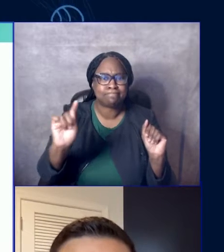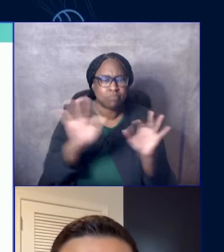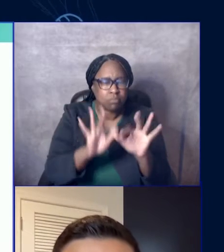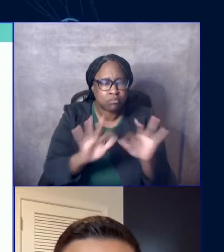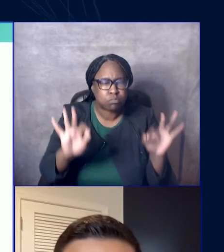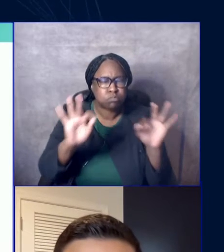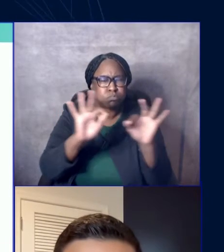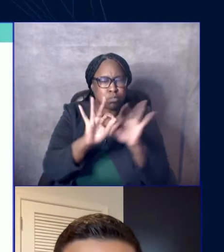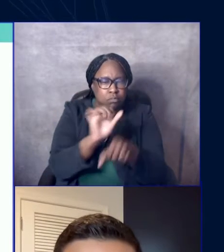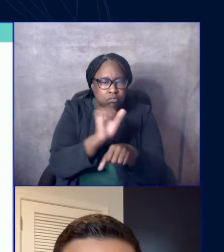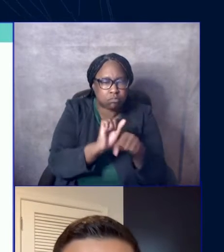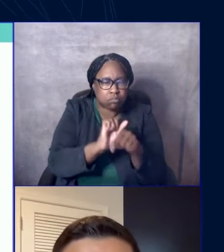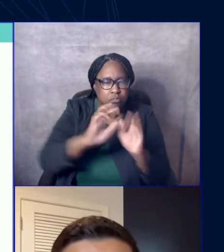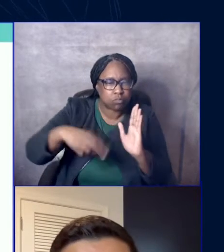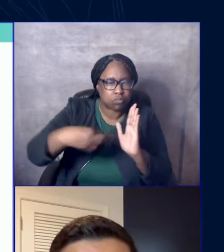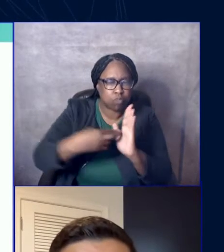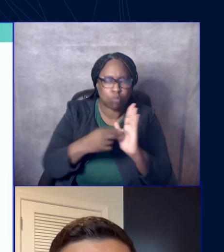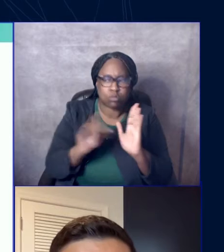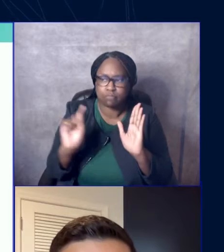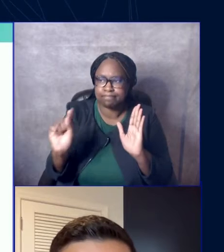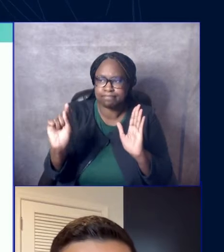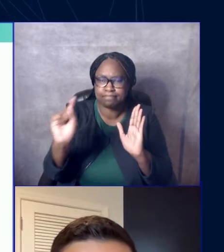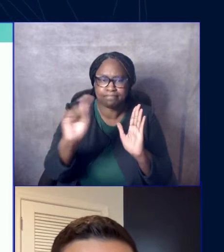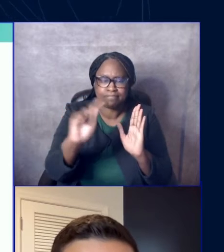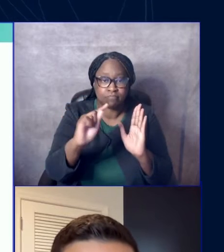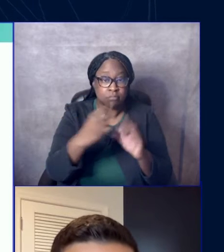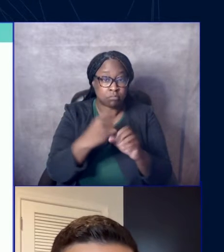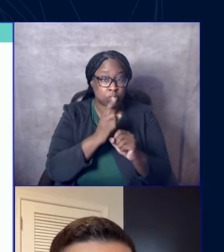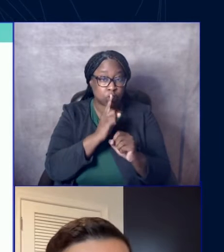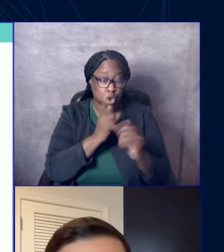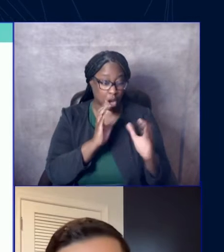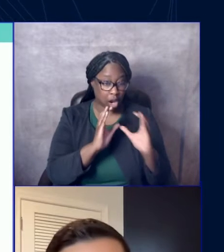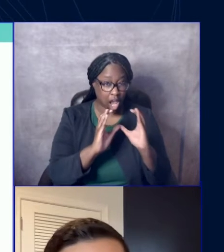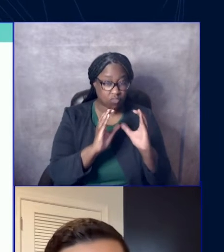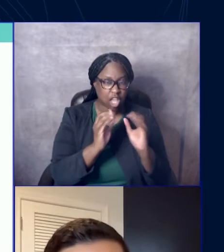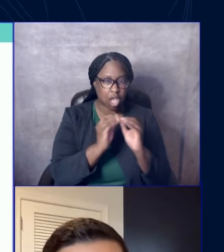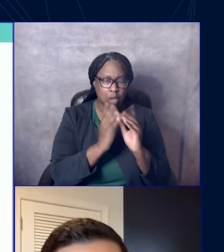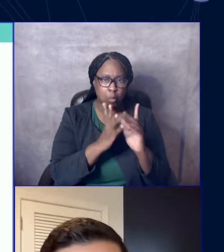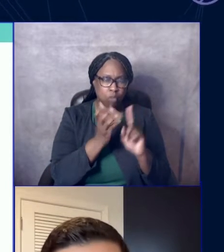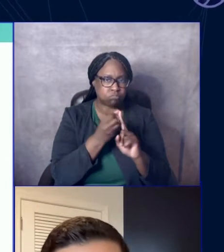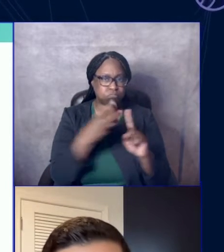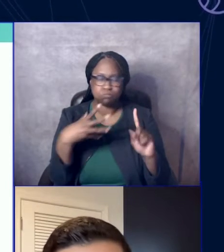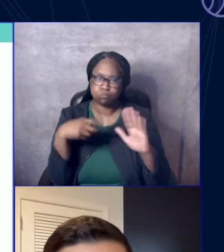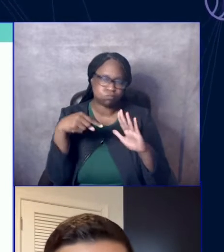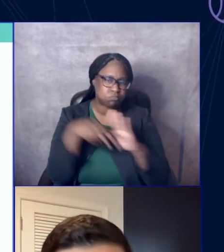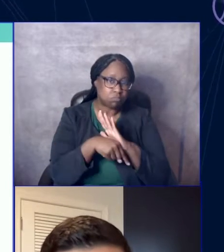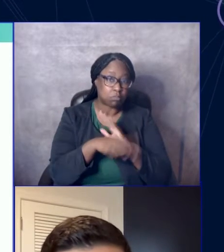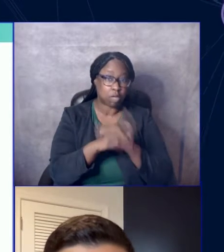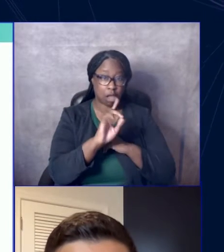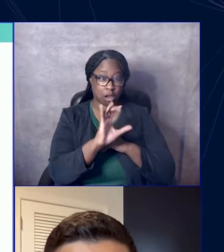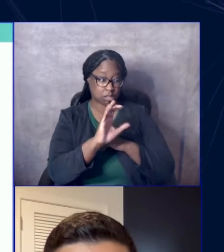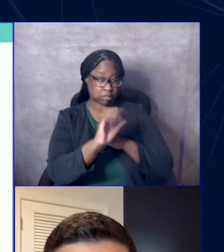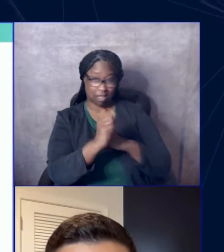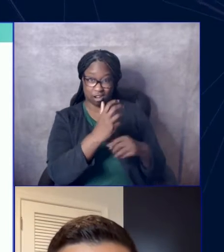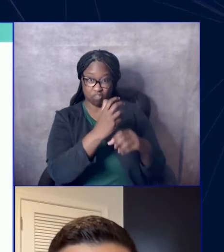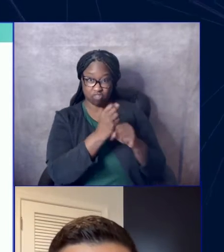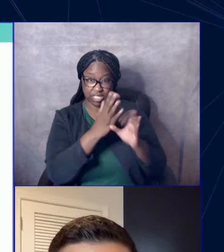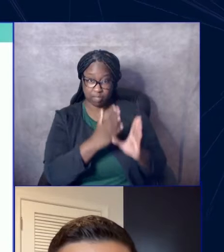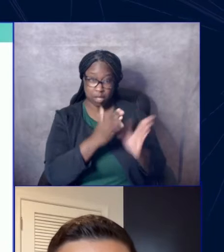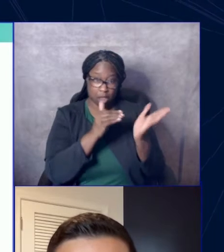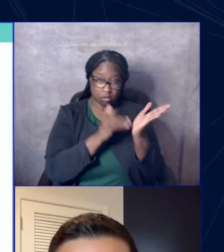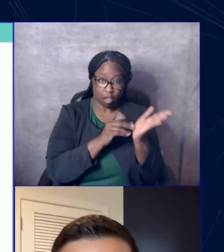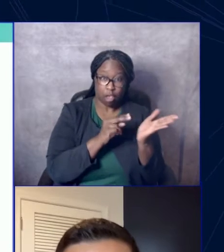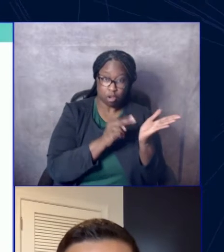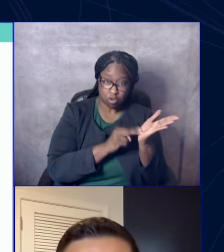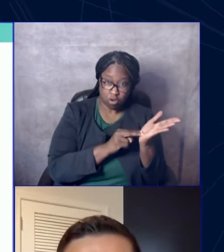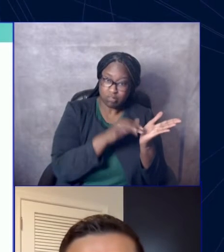And so we needed to make sure that we were also expanding the conversation beyond just DACA recipients who were doctors or nurses.